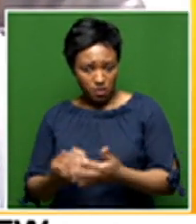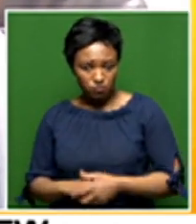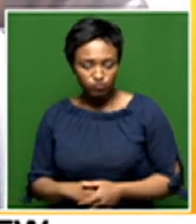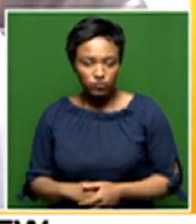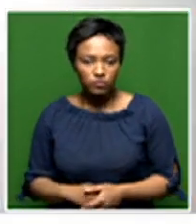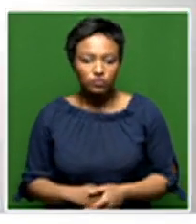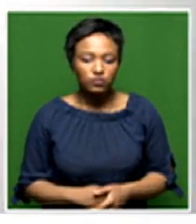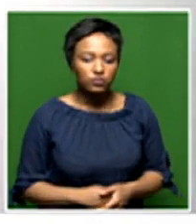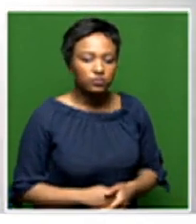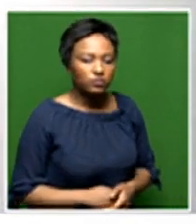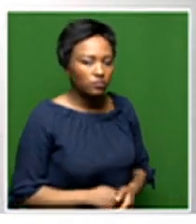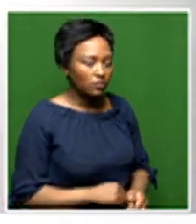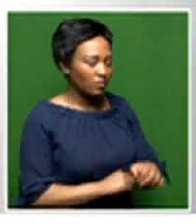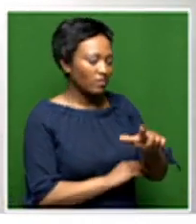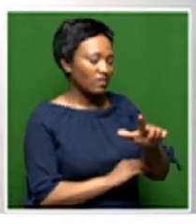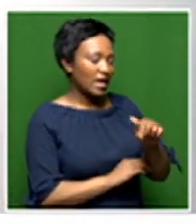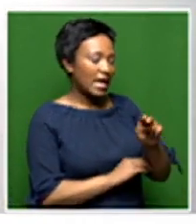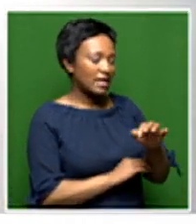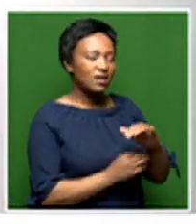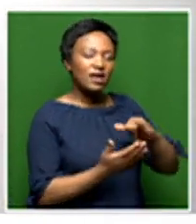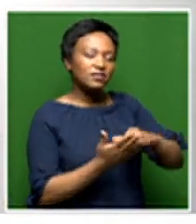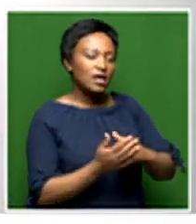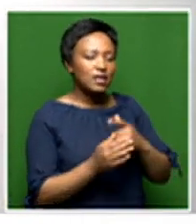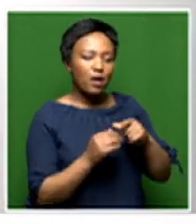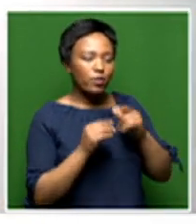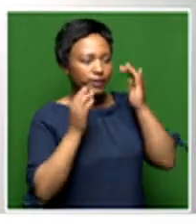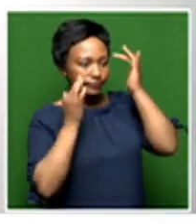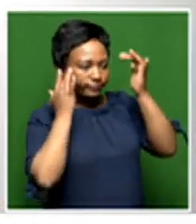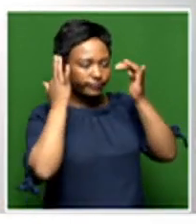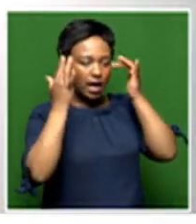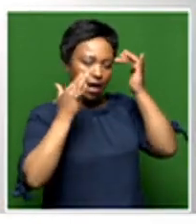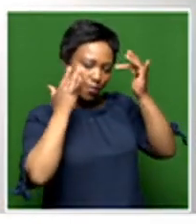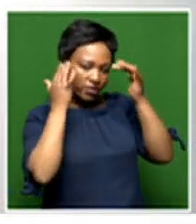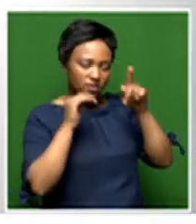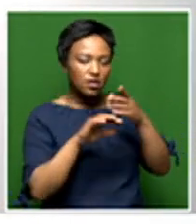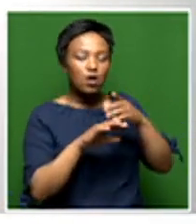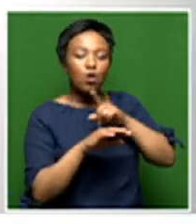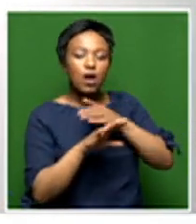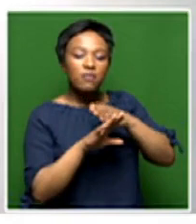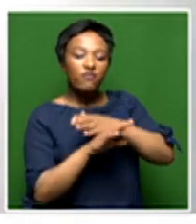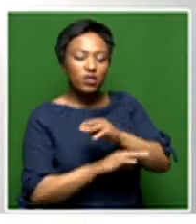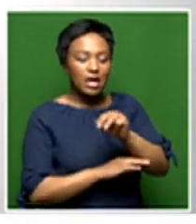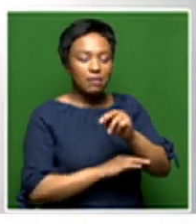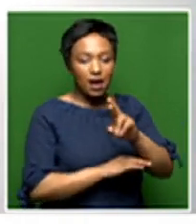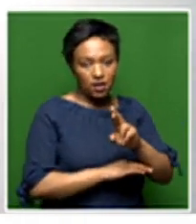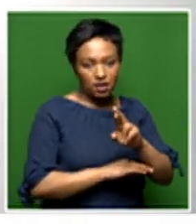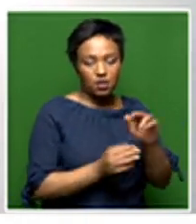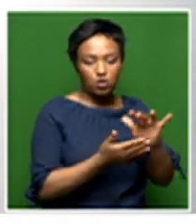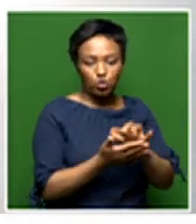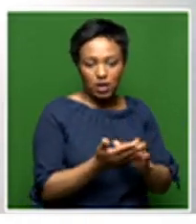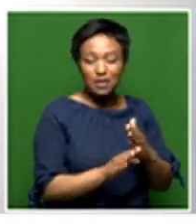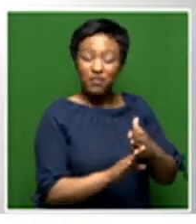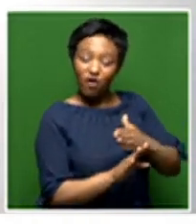Leanne, it's all about hypothesis. Yeah. You will recall that before MMR vaccine story, we